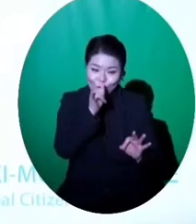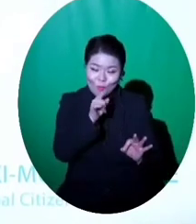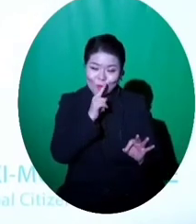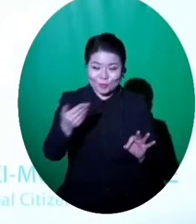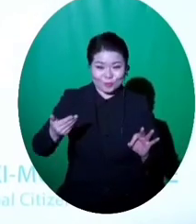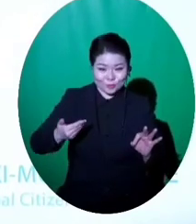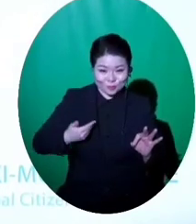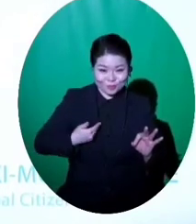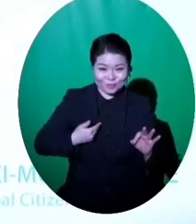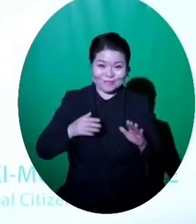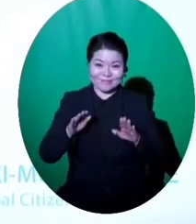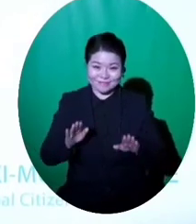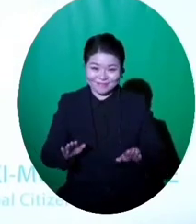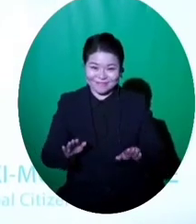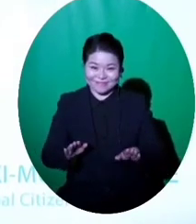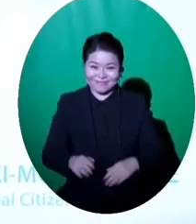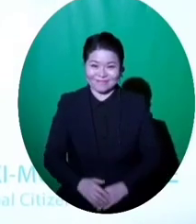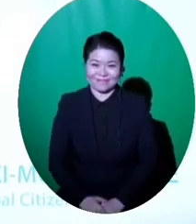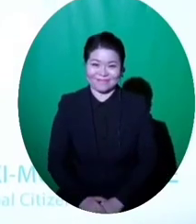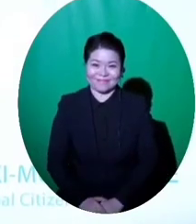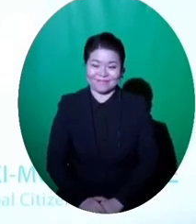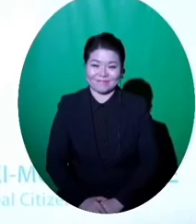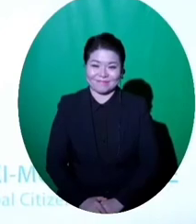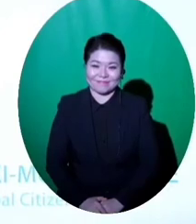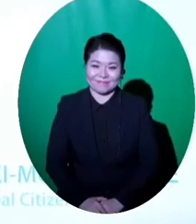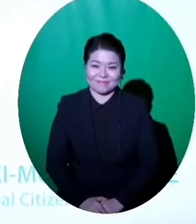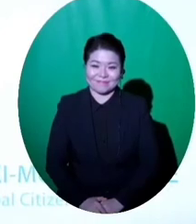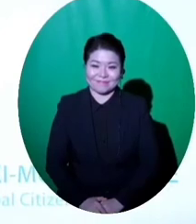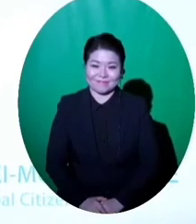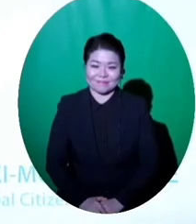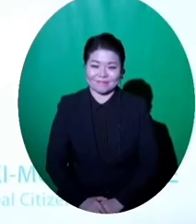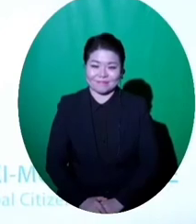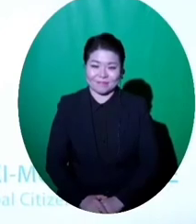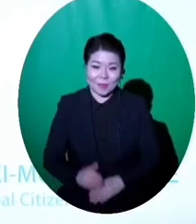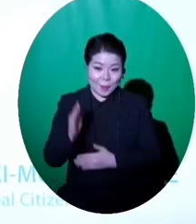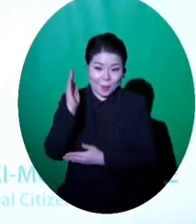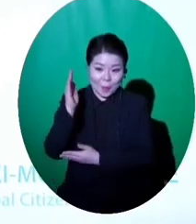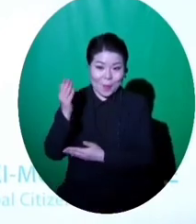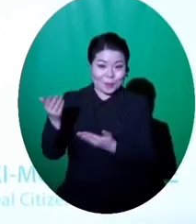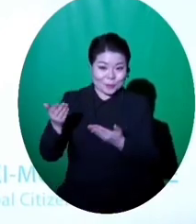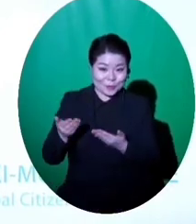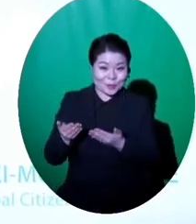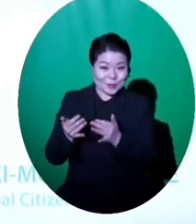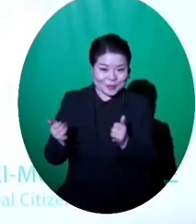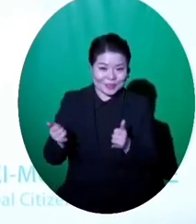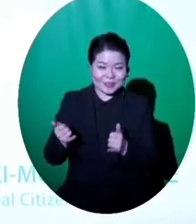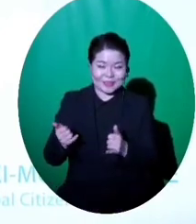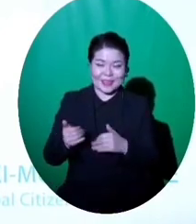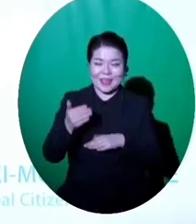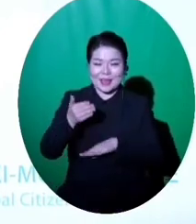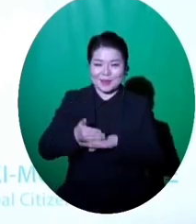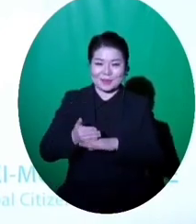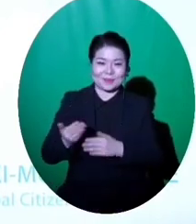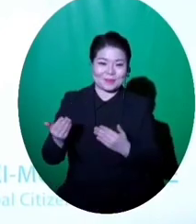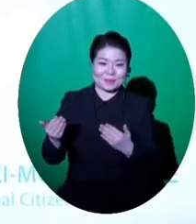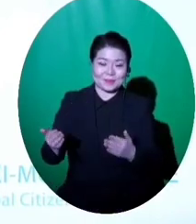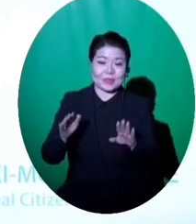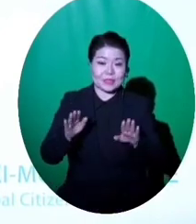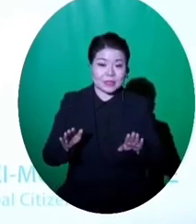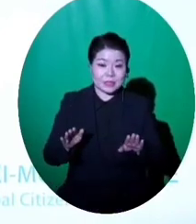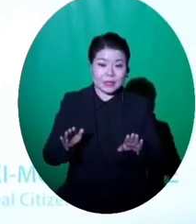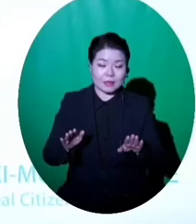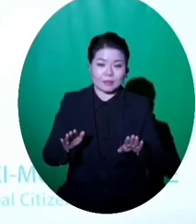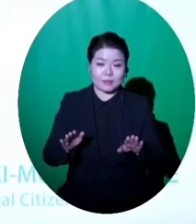will have, I mean, thank you so much for all three presentations. And from now on, we will have a